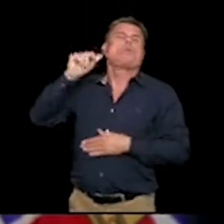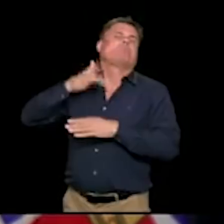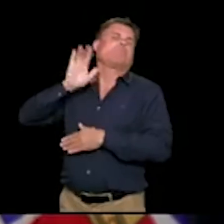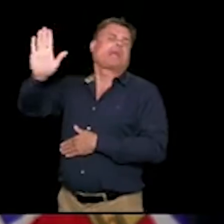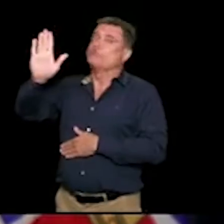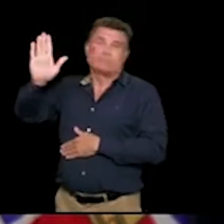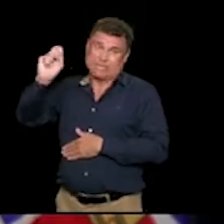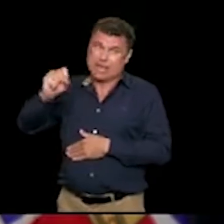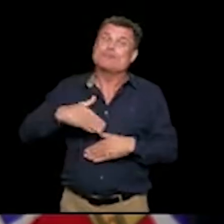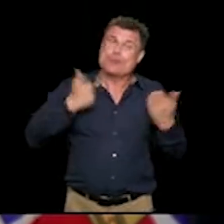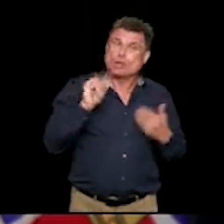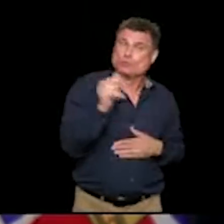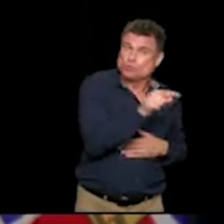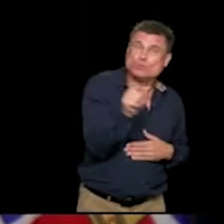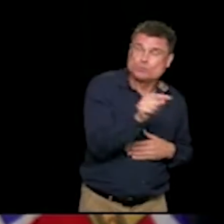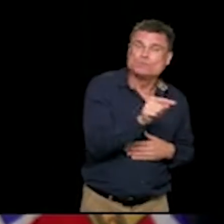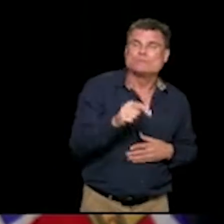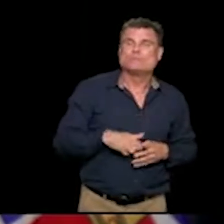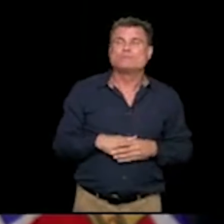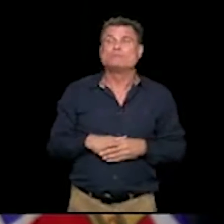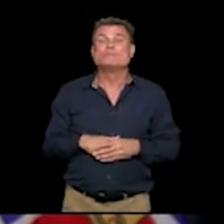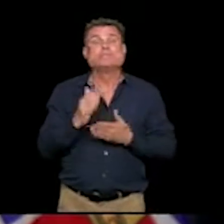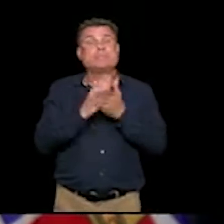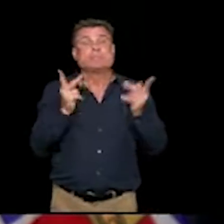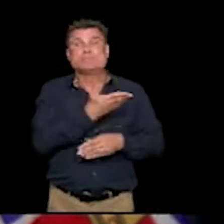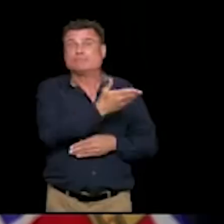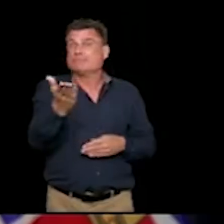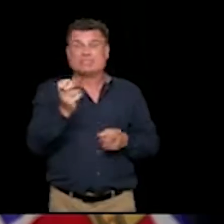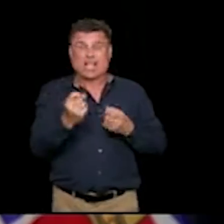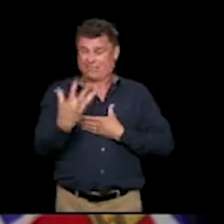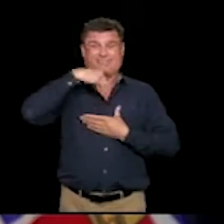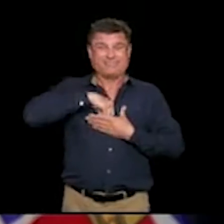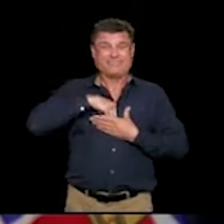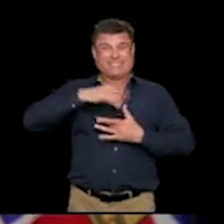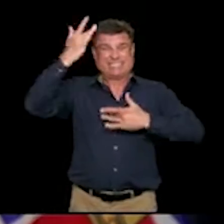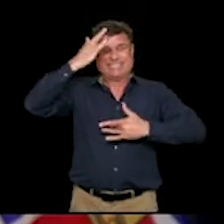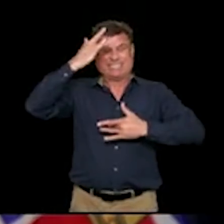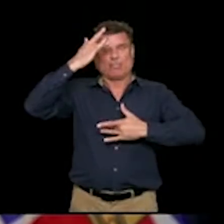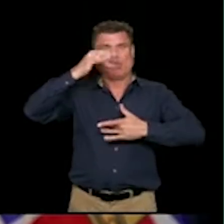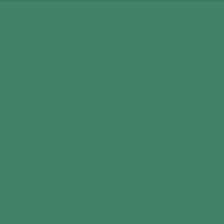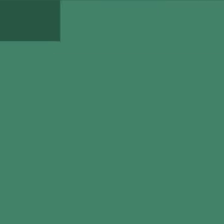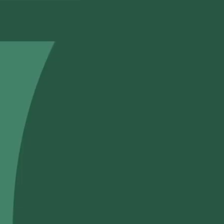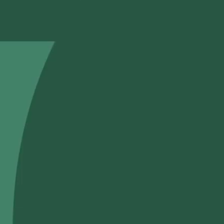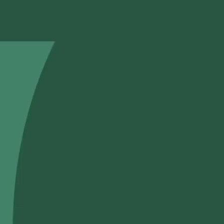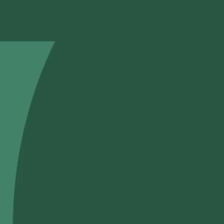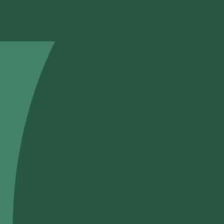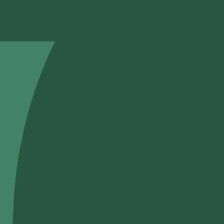last. We only have months to go right now, but that have lasted for many weeks and months for some people.